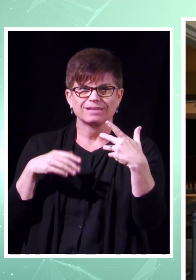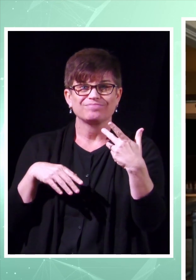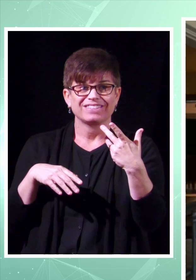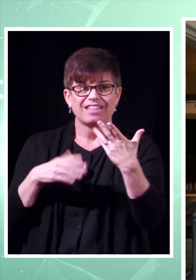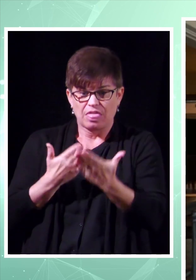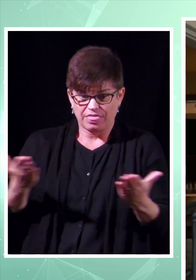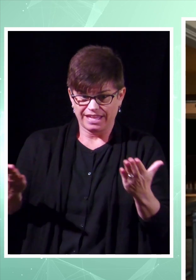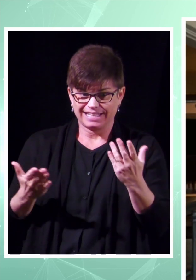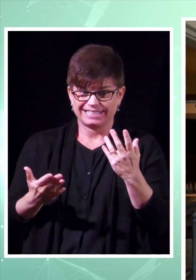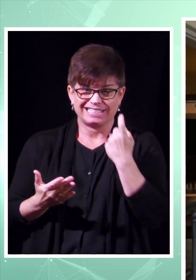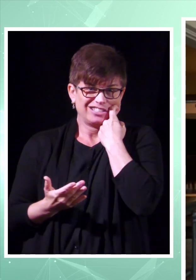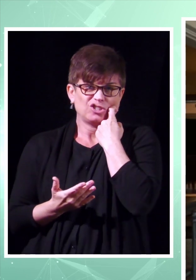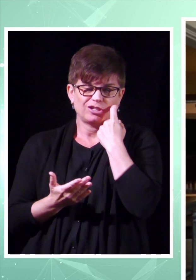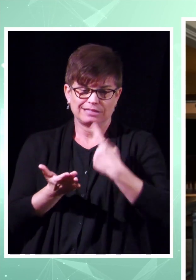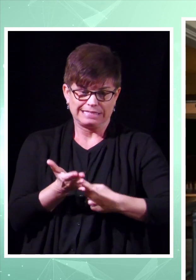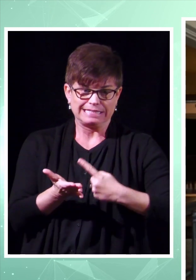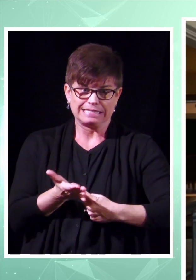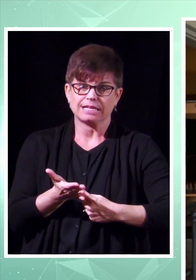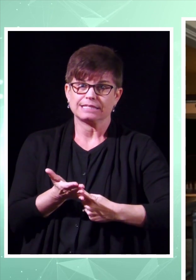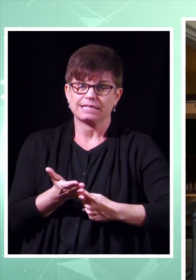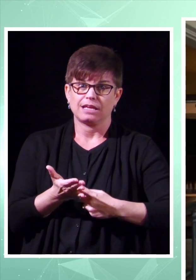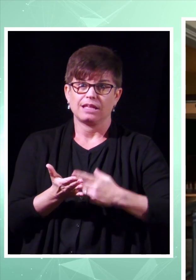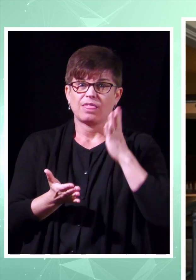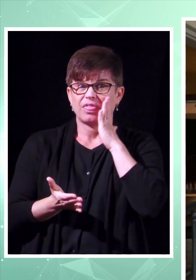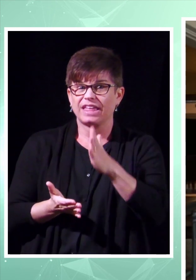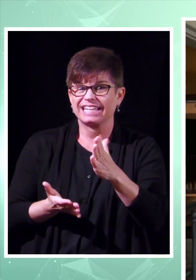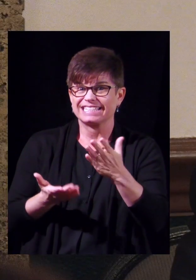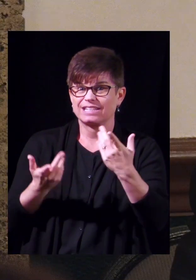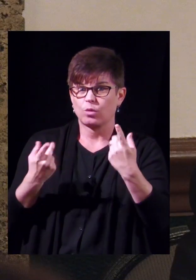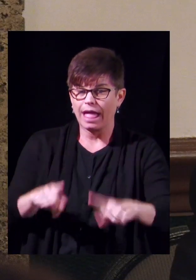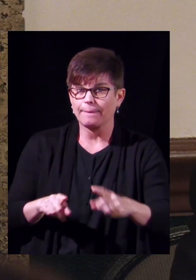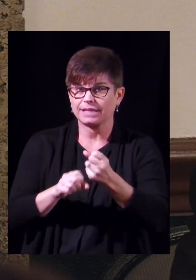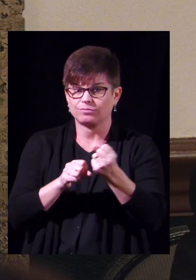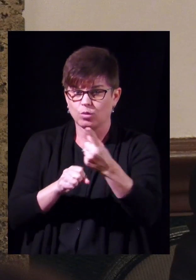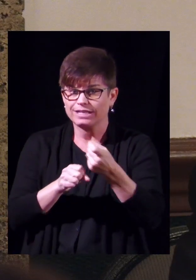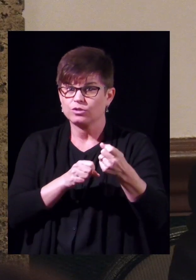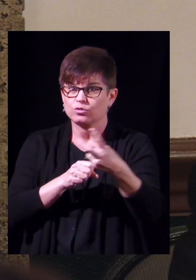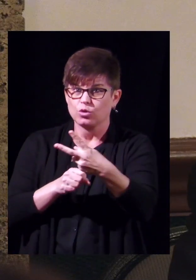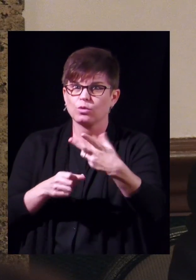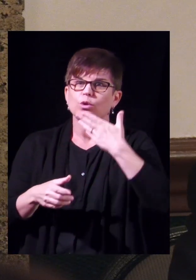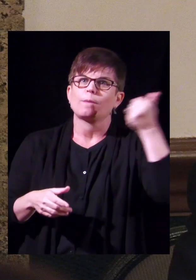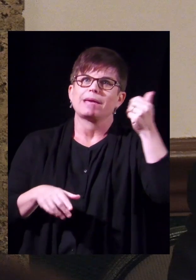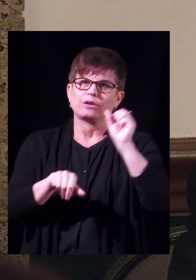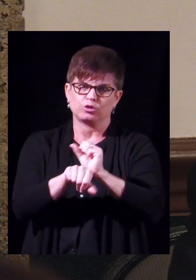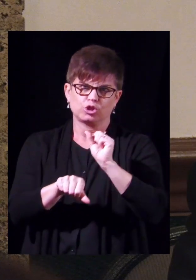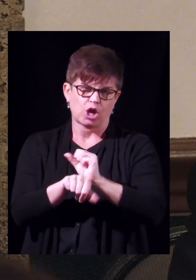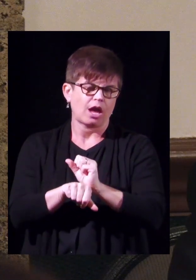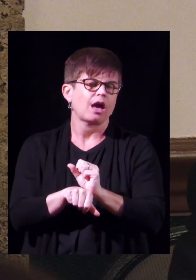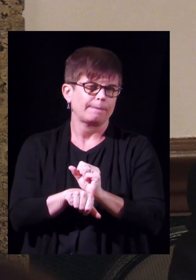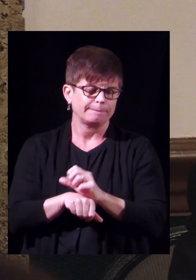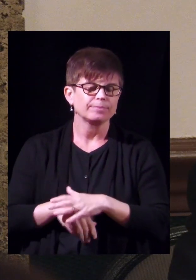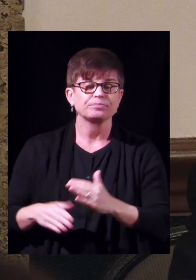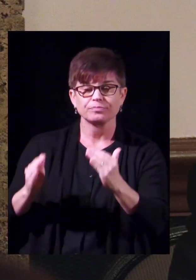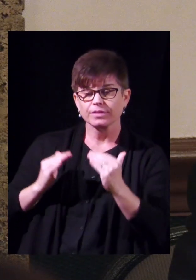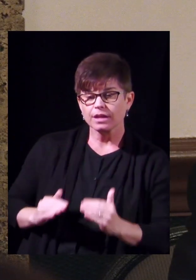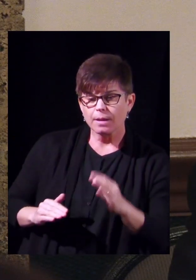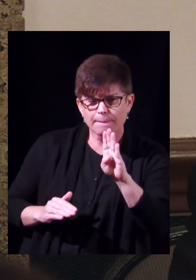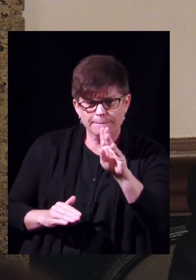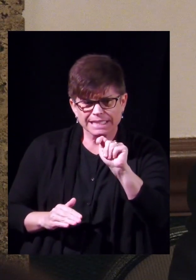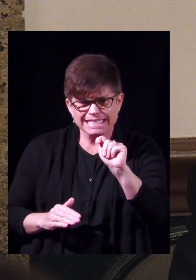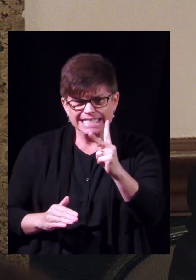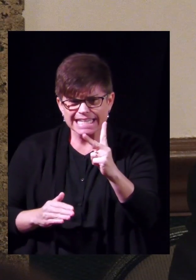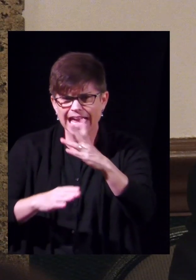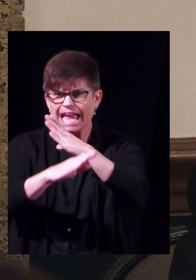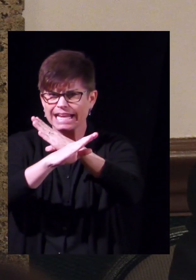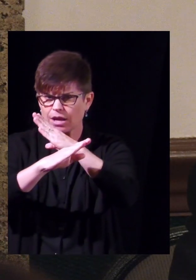I talked about in this lecture, may do an even better job. Thank you. Next, will they give BTK inhibitors